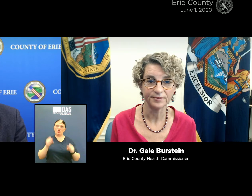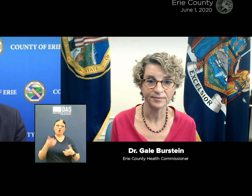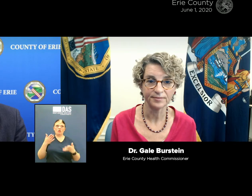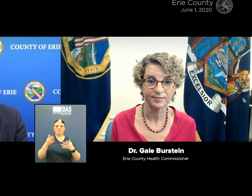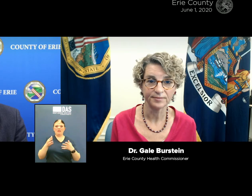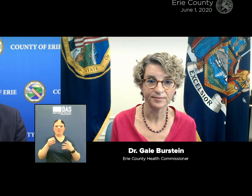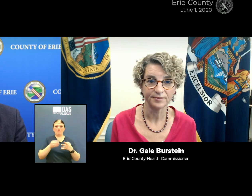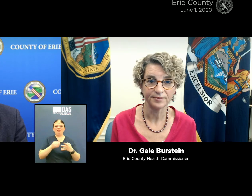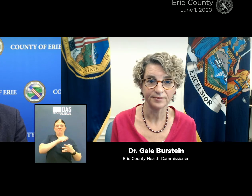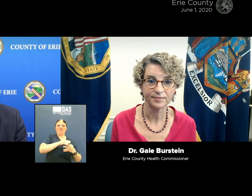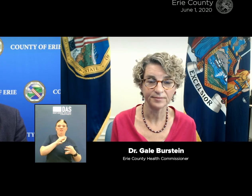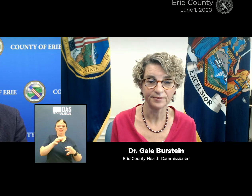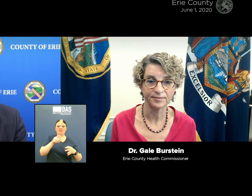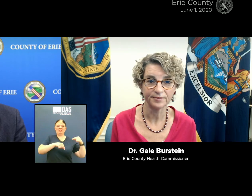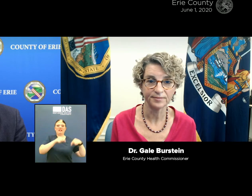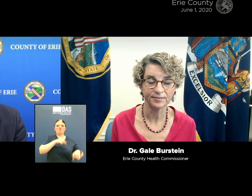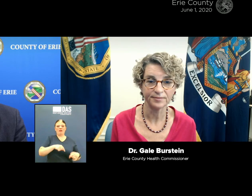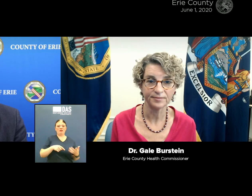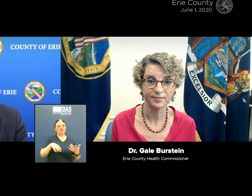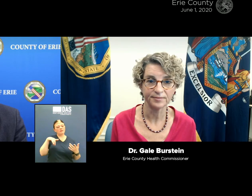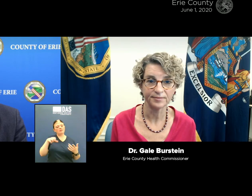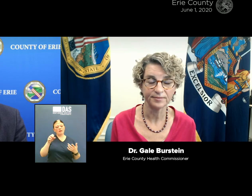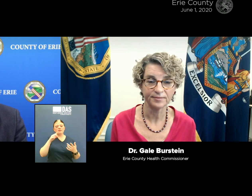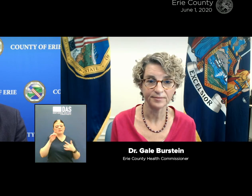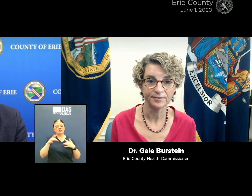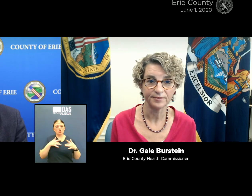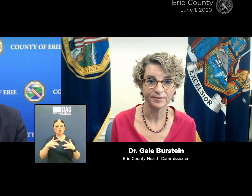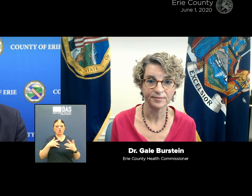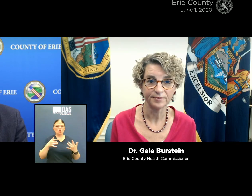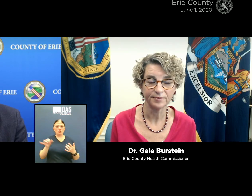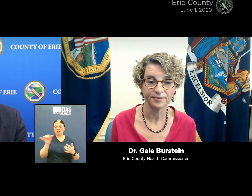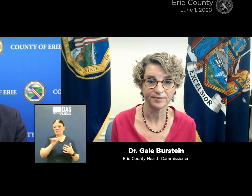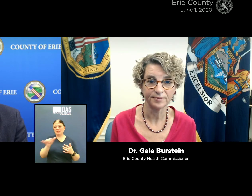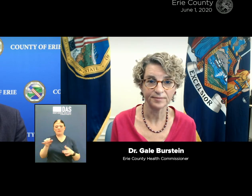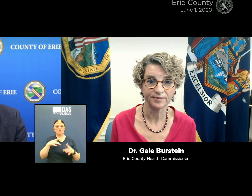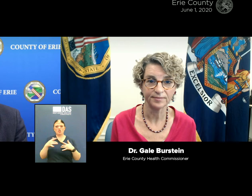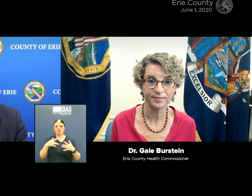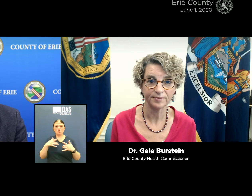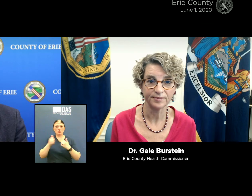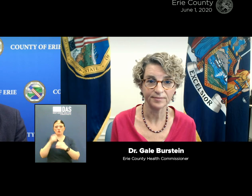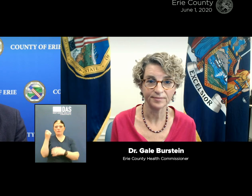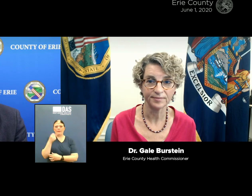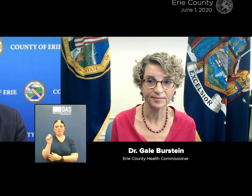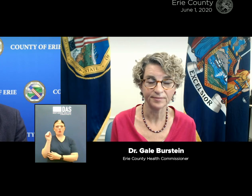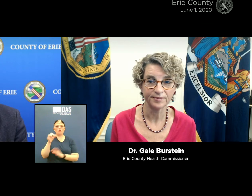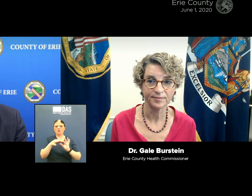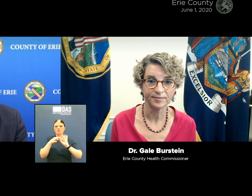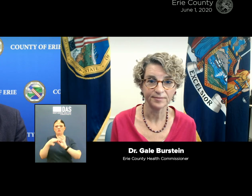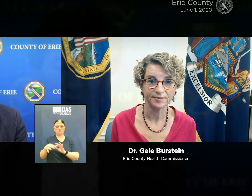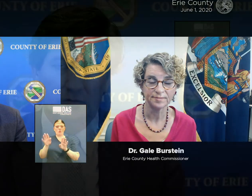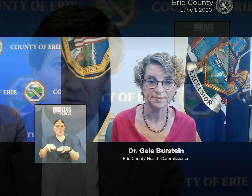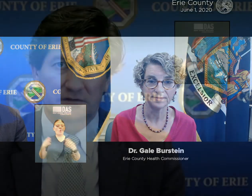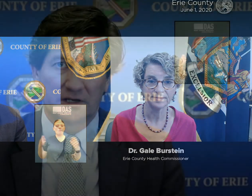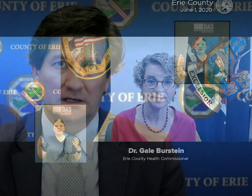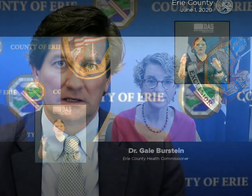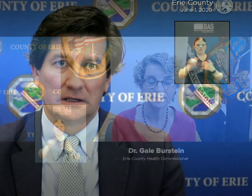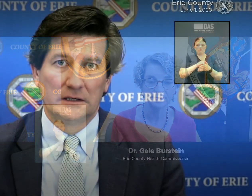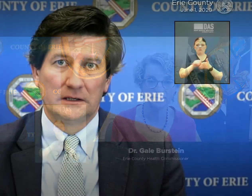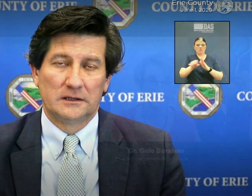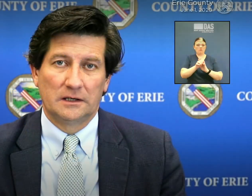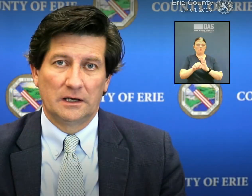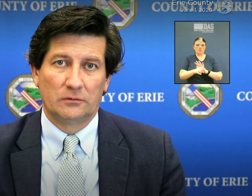region back? It is a concern. It's just like we had a concern when there were the protests regarding opening up New York